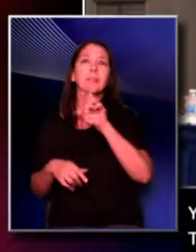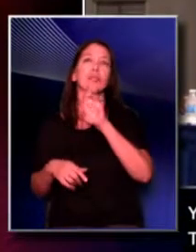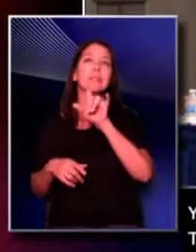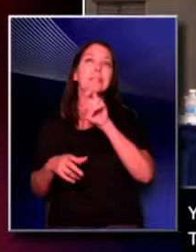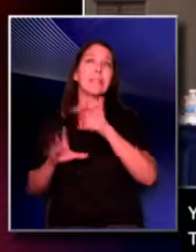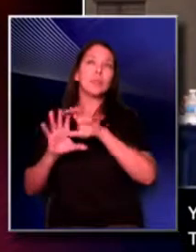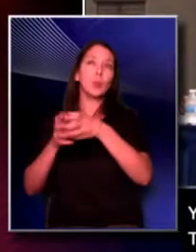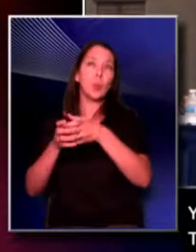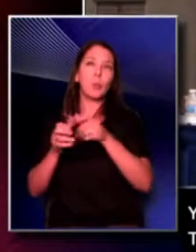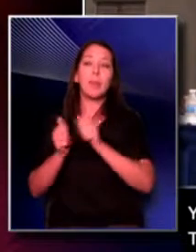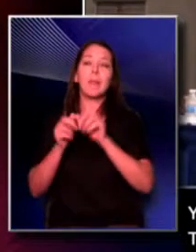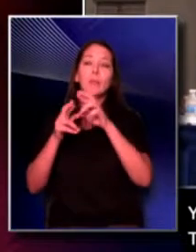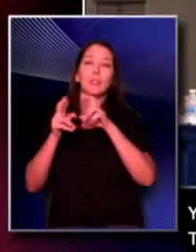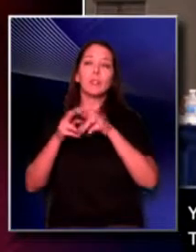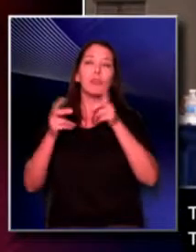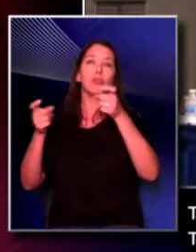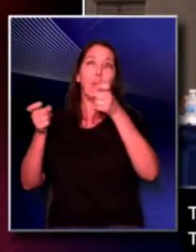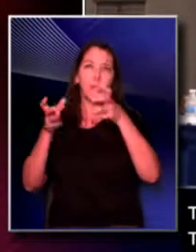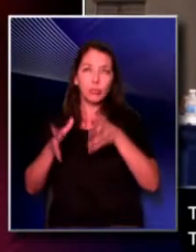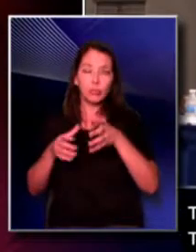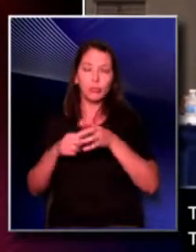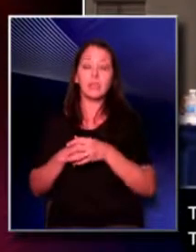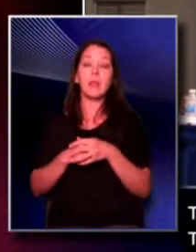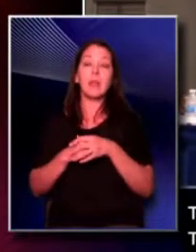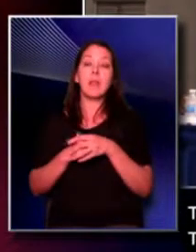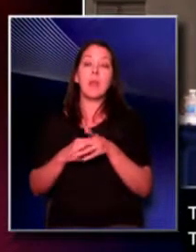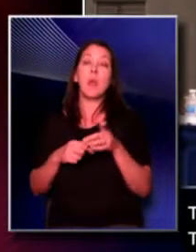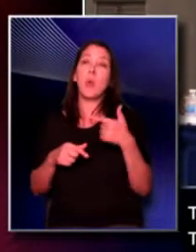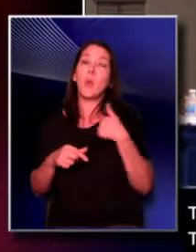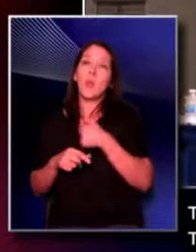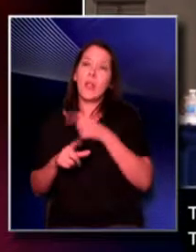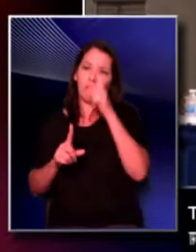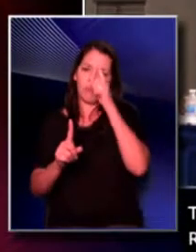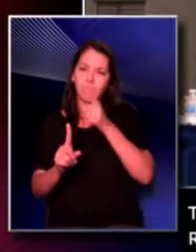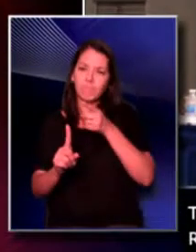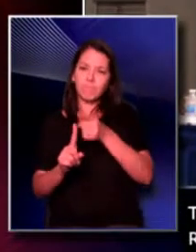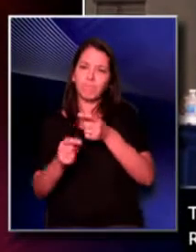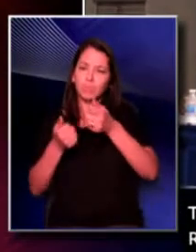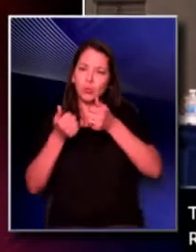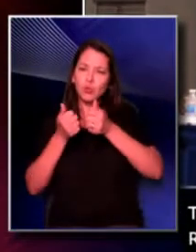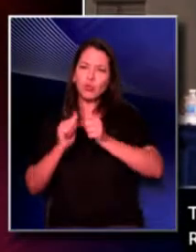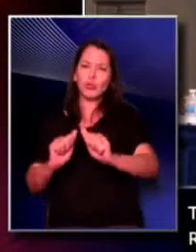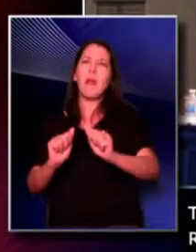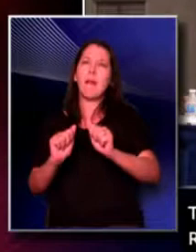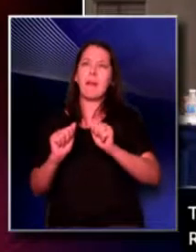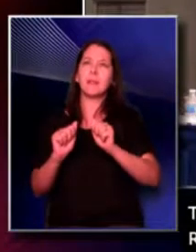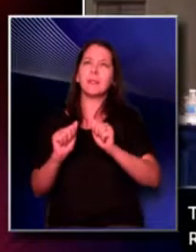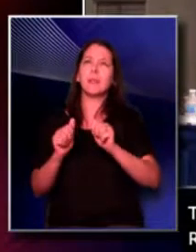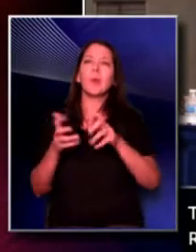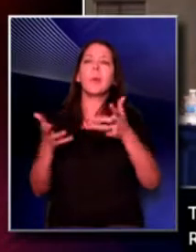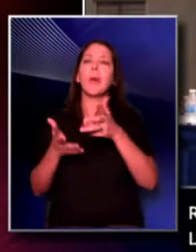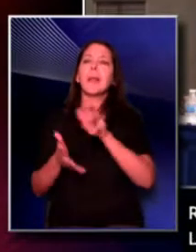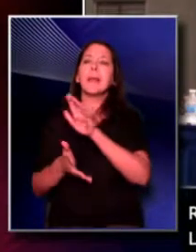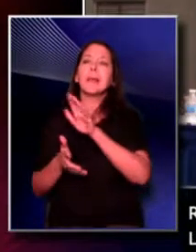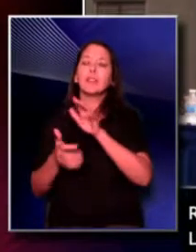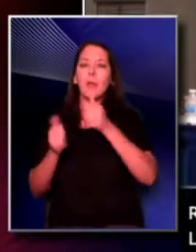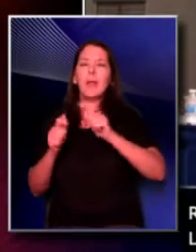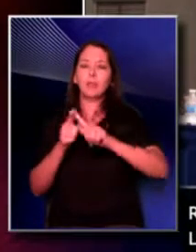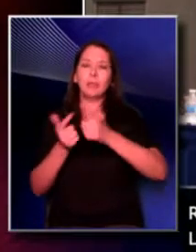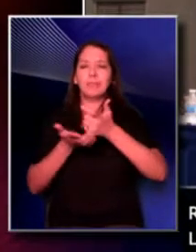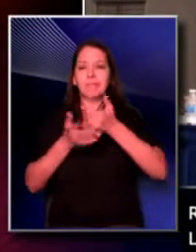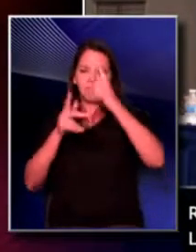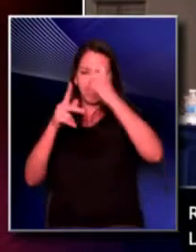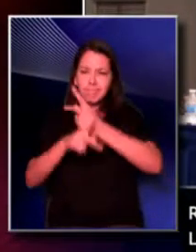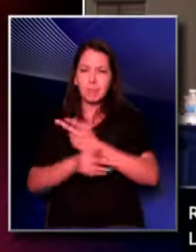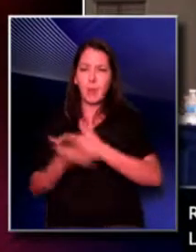the regional directors, really trying to get at what leadership skills do we need to have